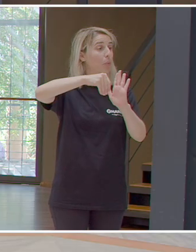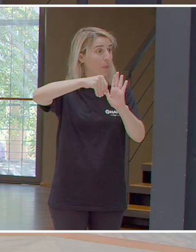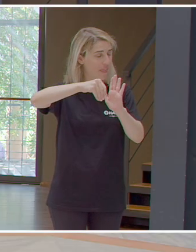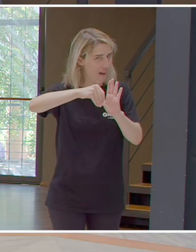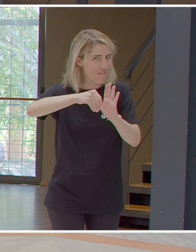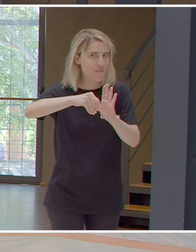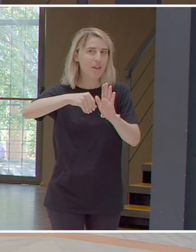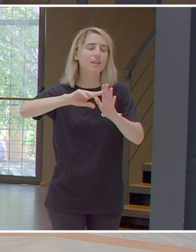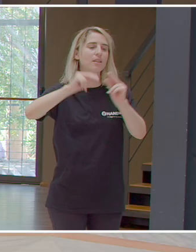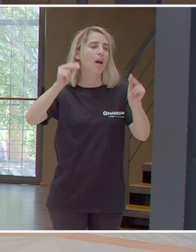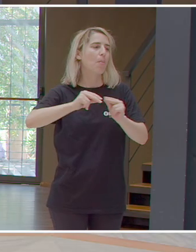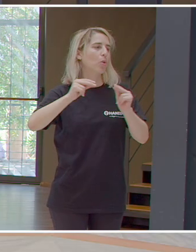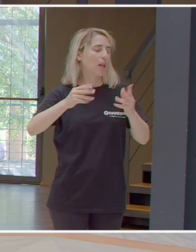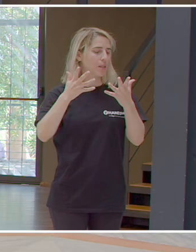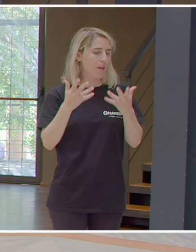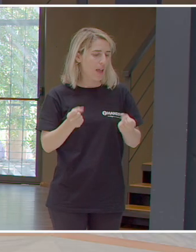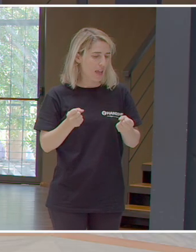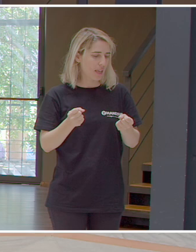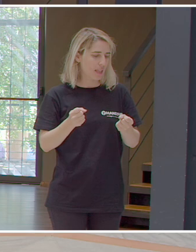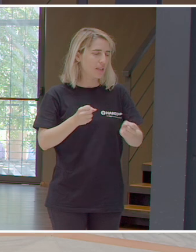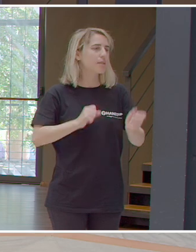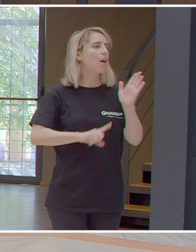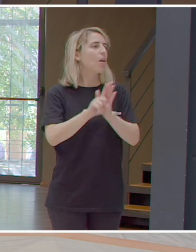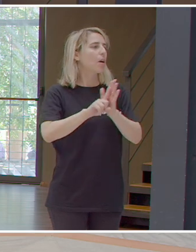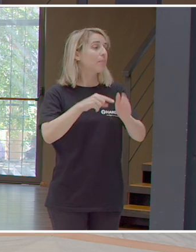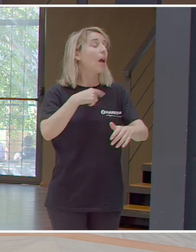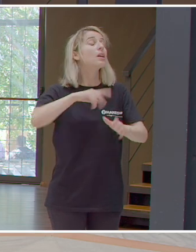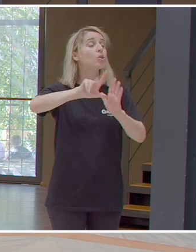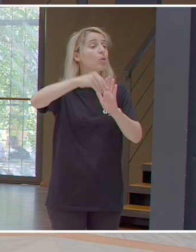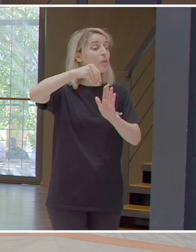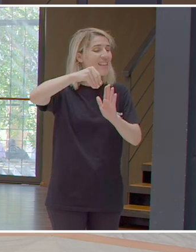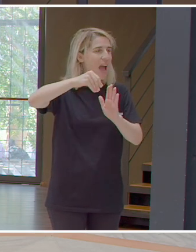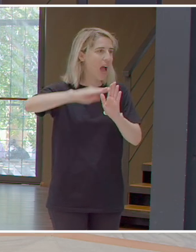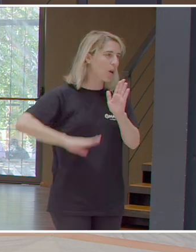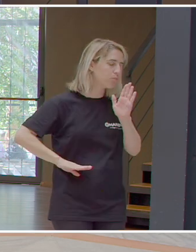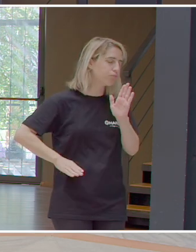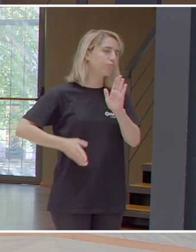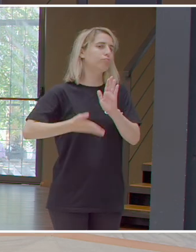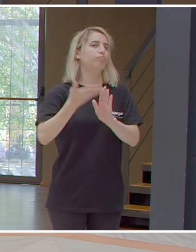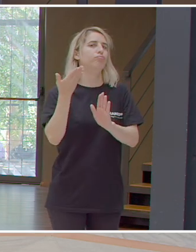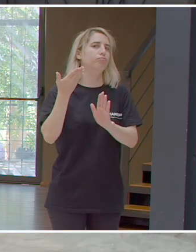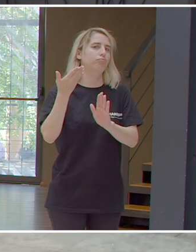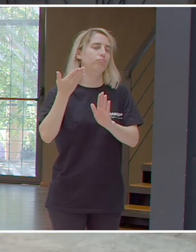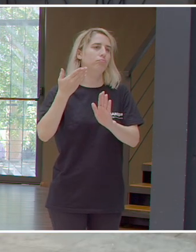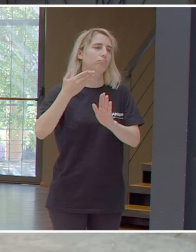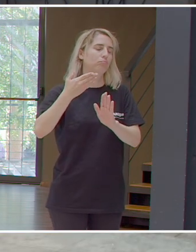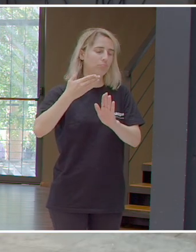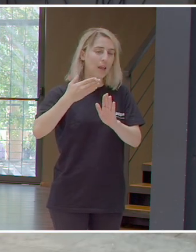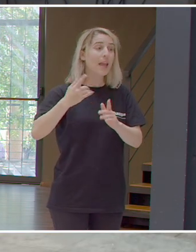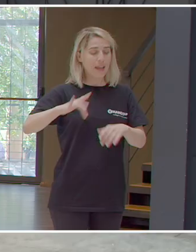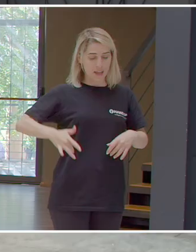a consequence of having elevated blood sugar levels for a too long amount of time.